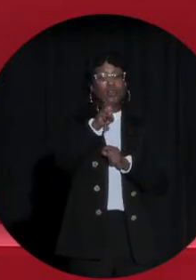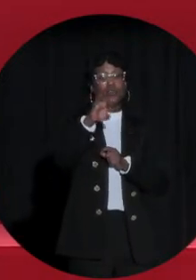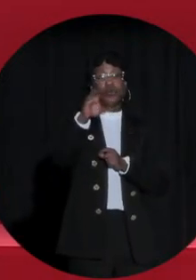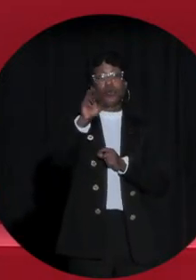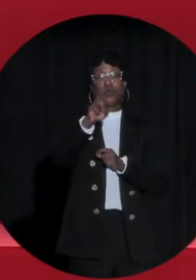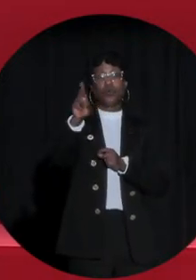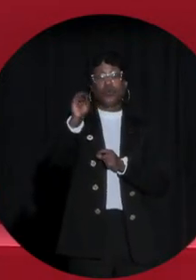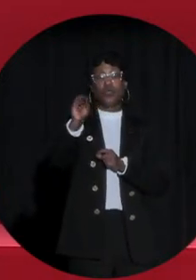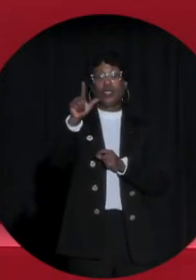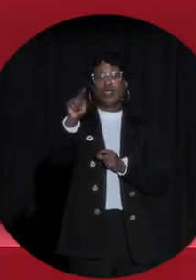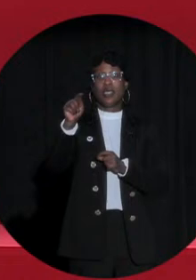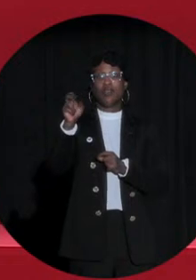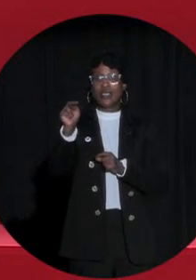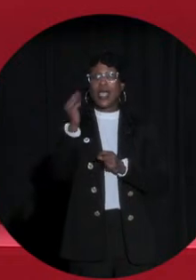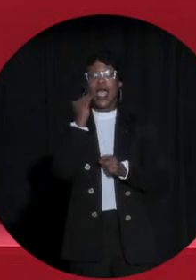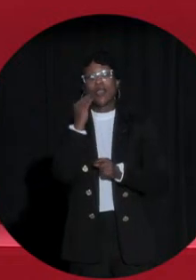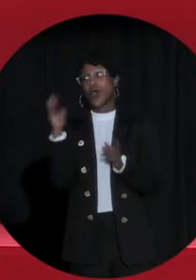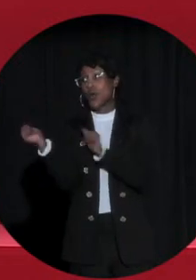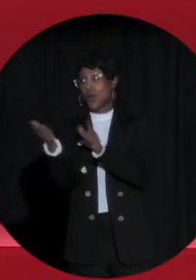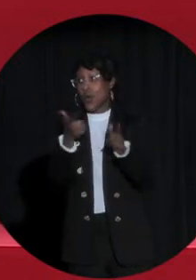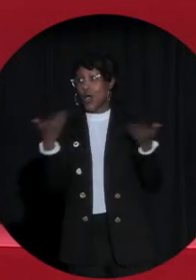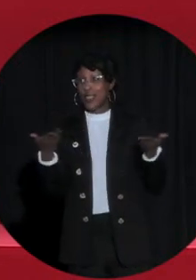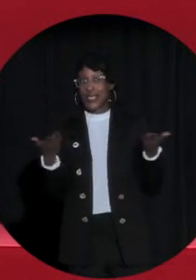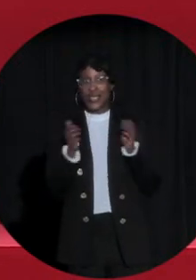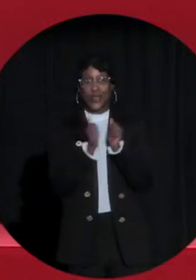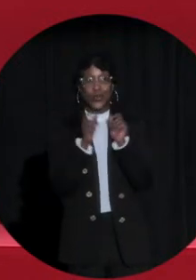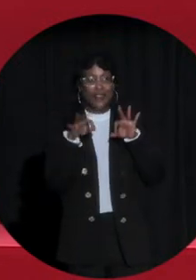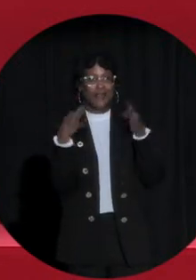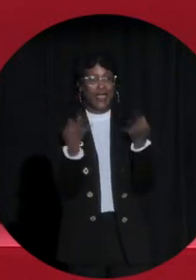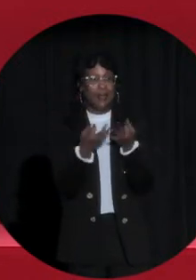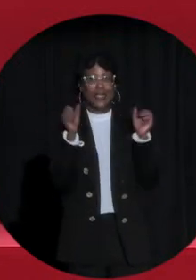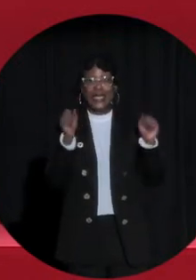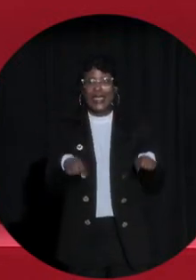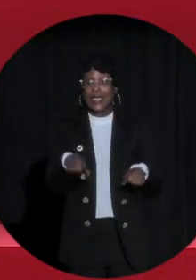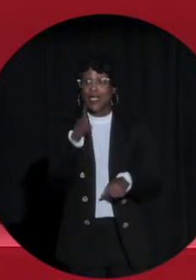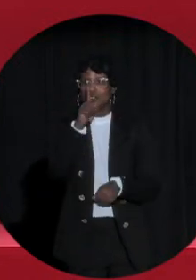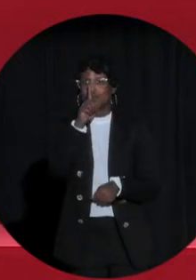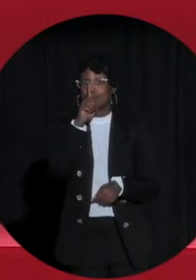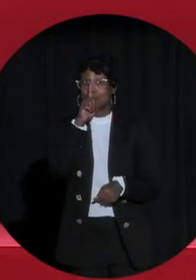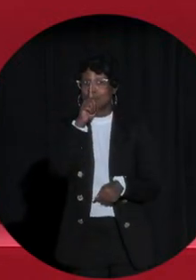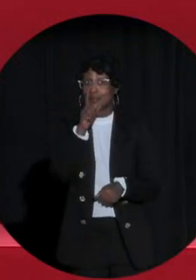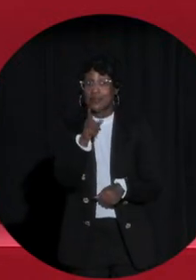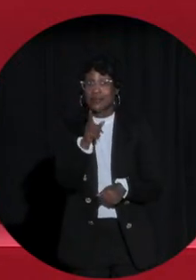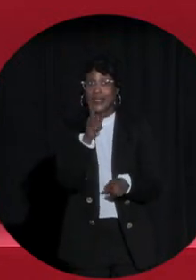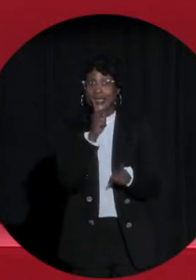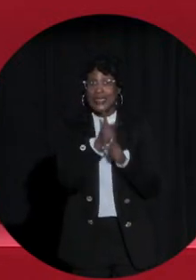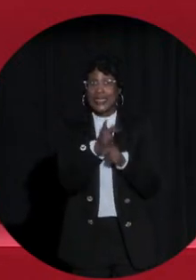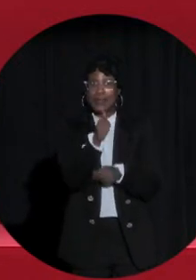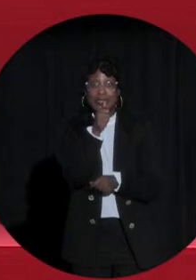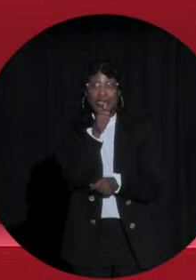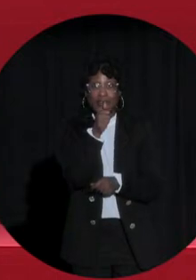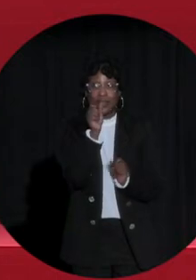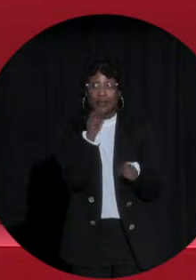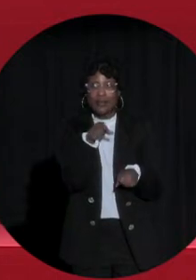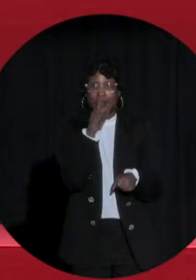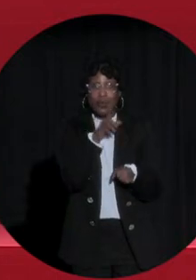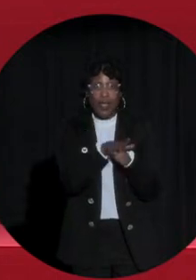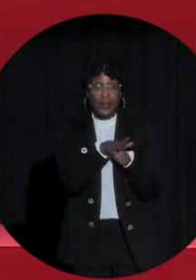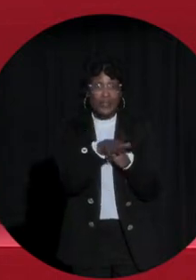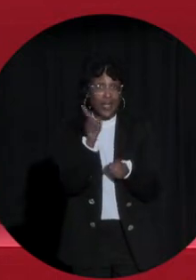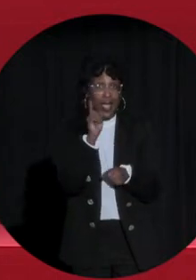okay, since we're here all with family, can y'all promise to keep a secret? All right, I think you can.